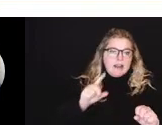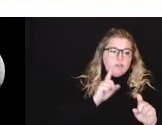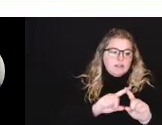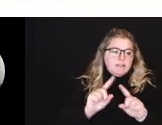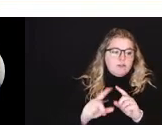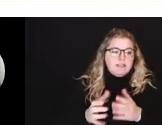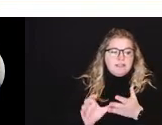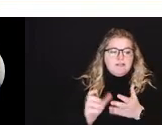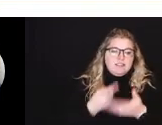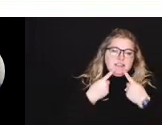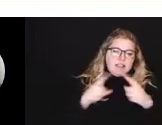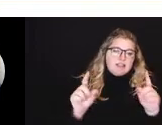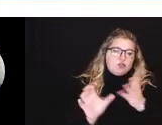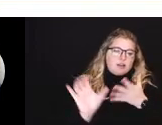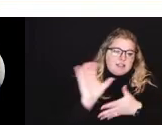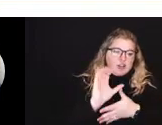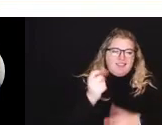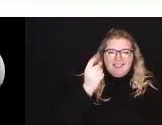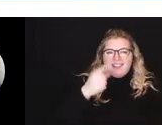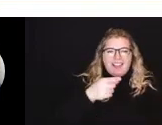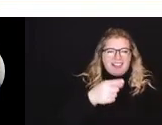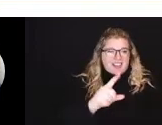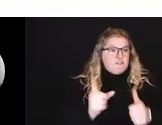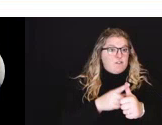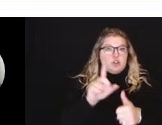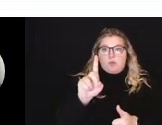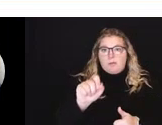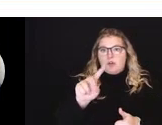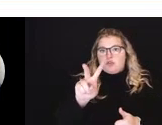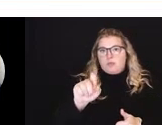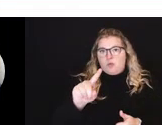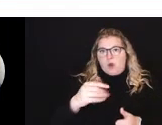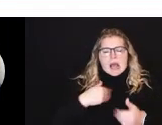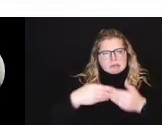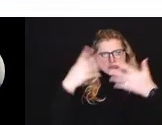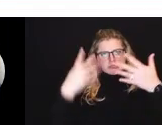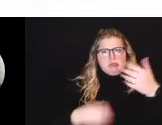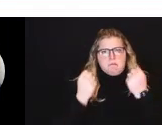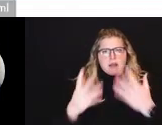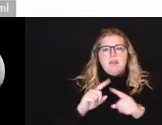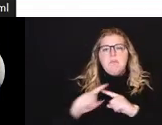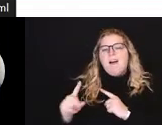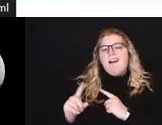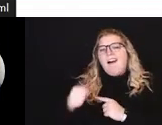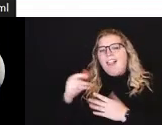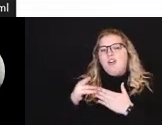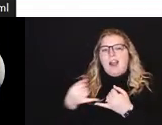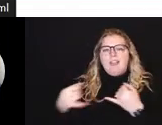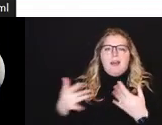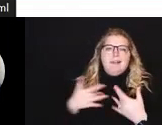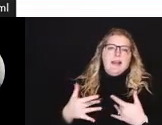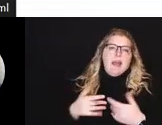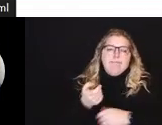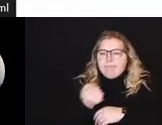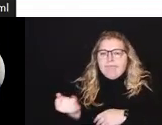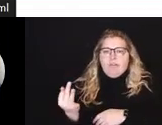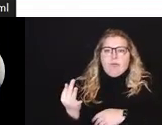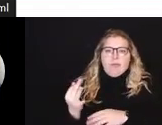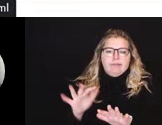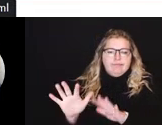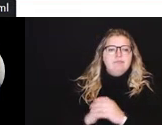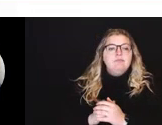most don't have quite as many as this first example I'm showing, but those are available. If you follow those links, they'll take you to these